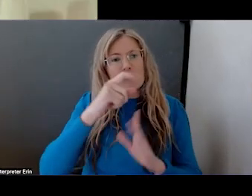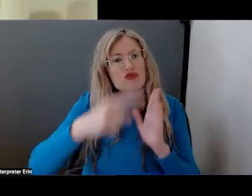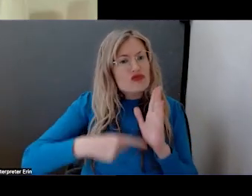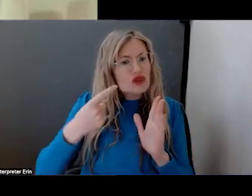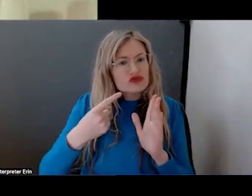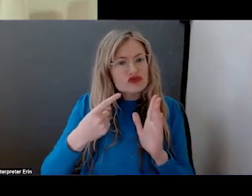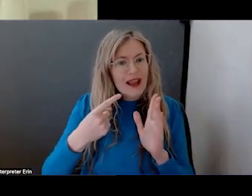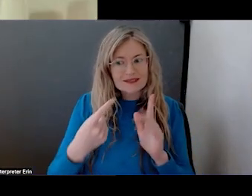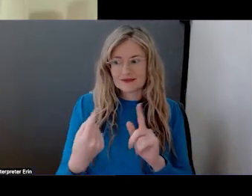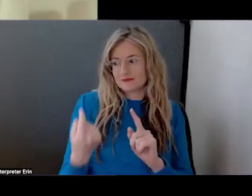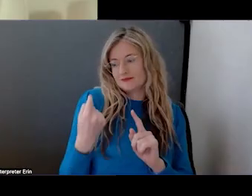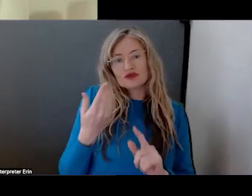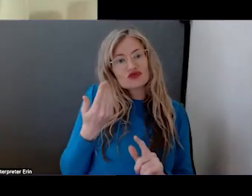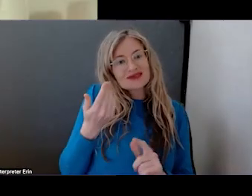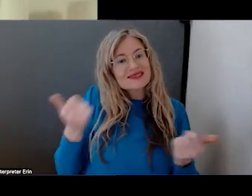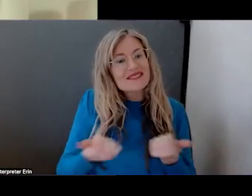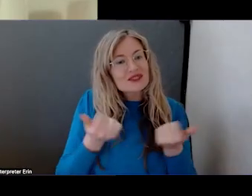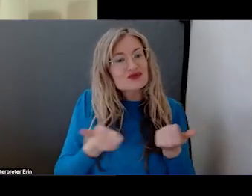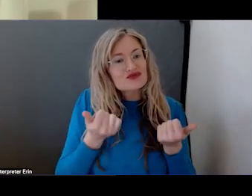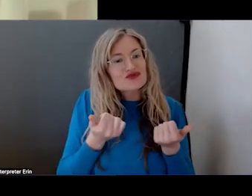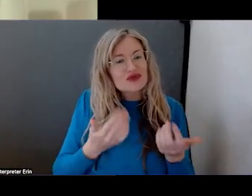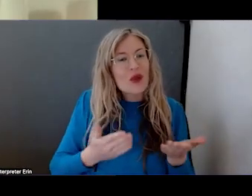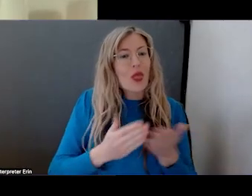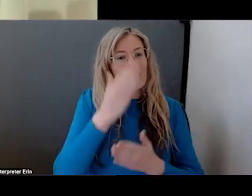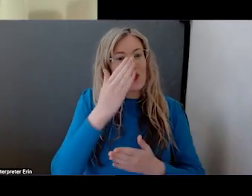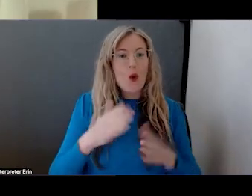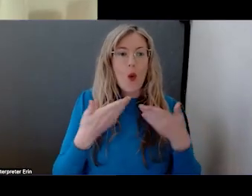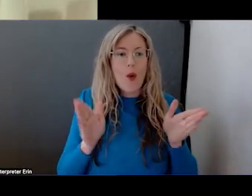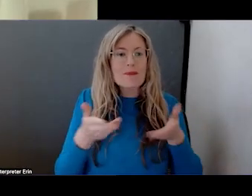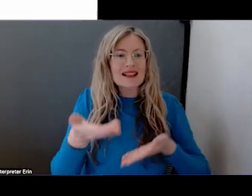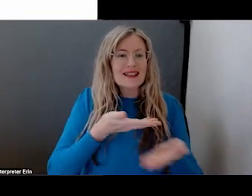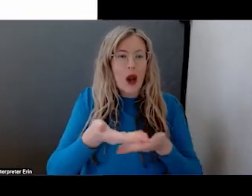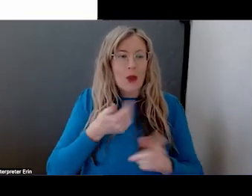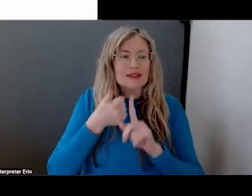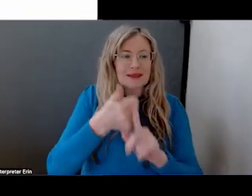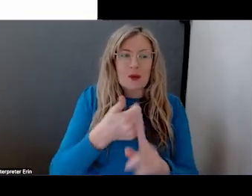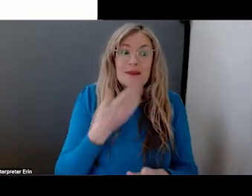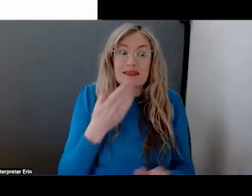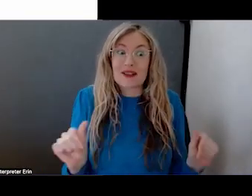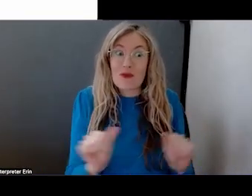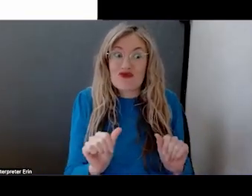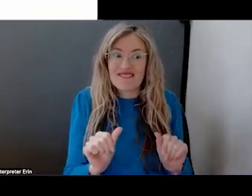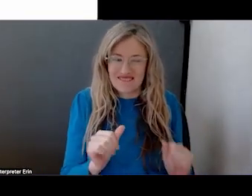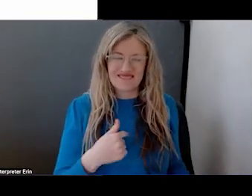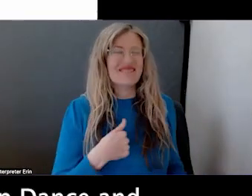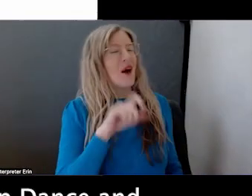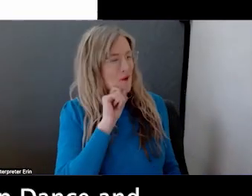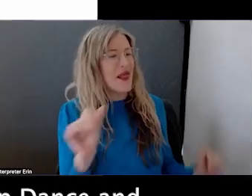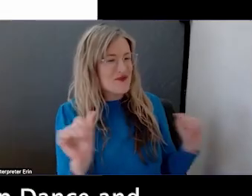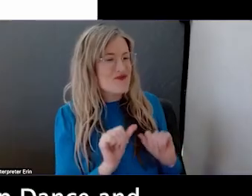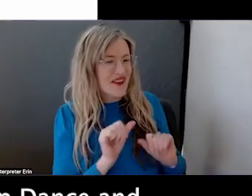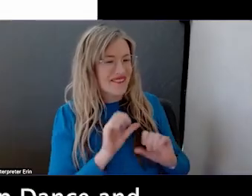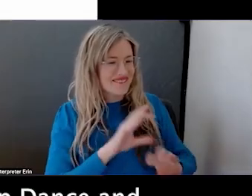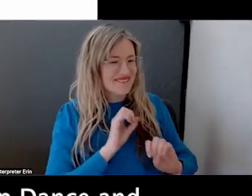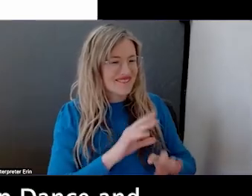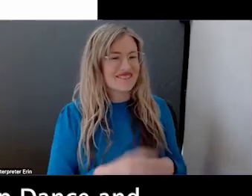you accomplished thanks to the support of Open Dialogo. Briefly, please. I will be brief. But first, I